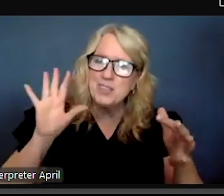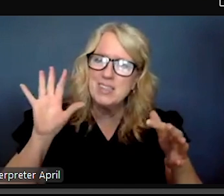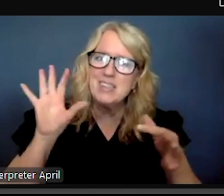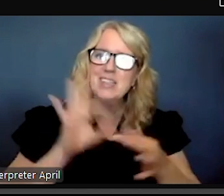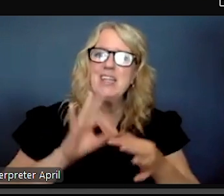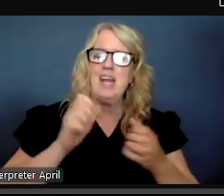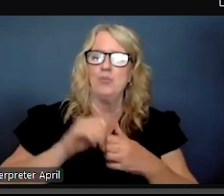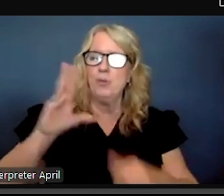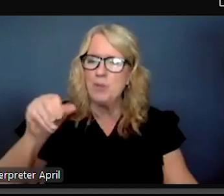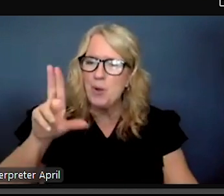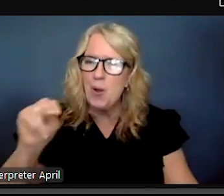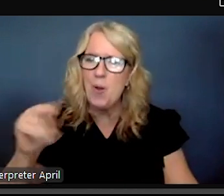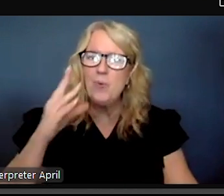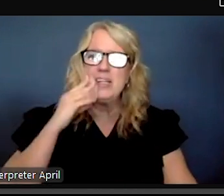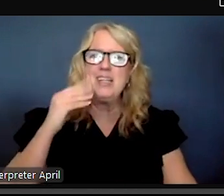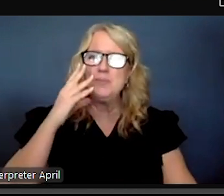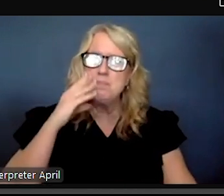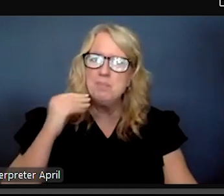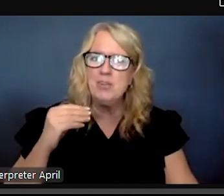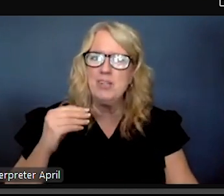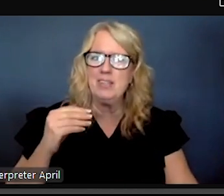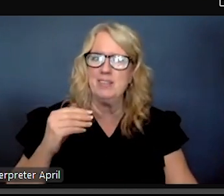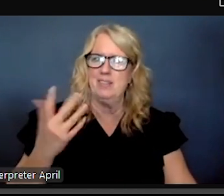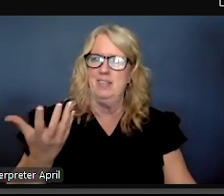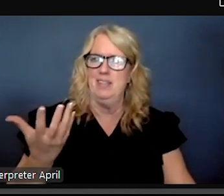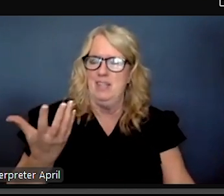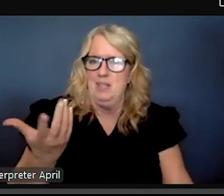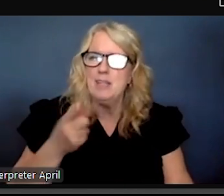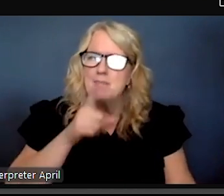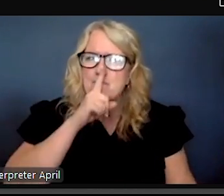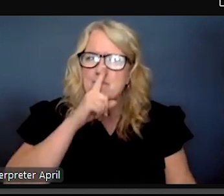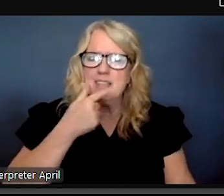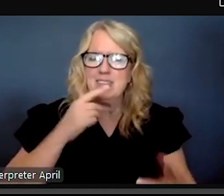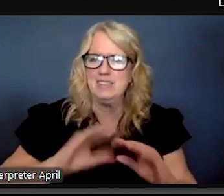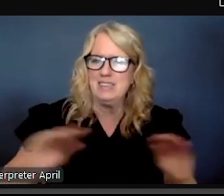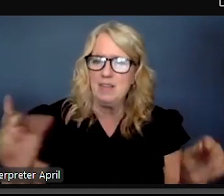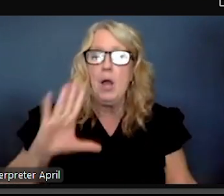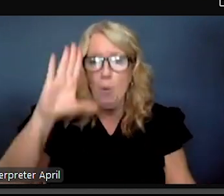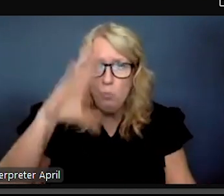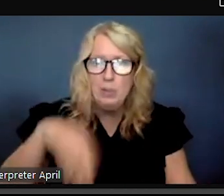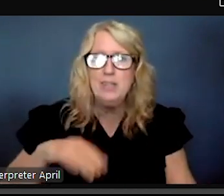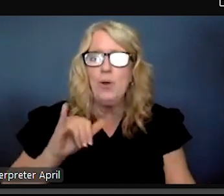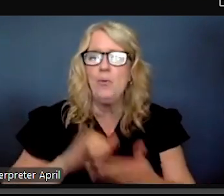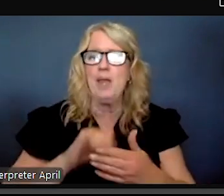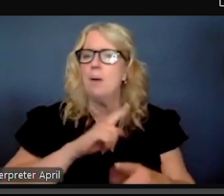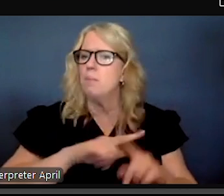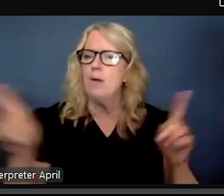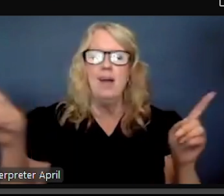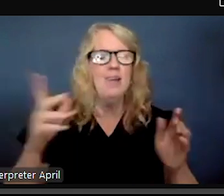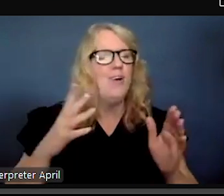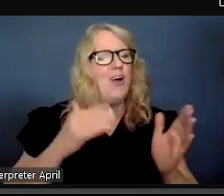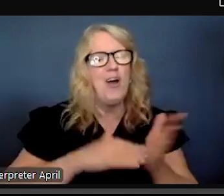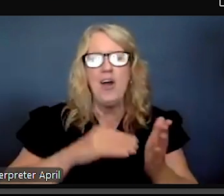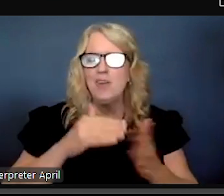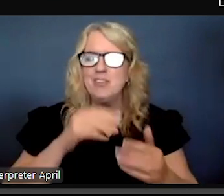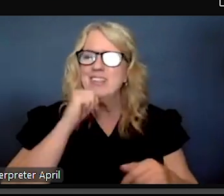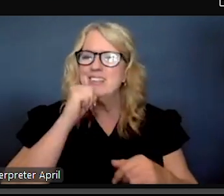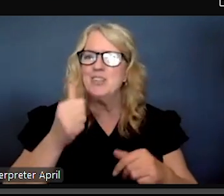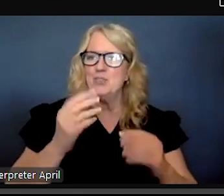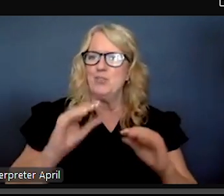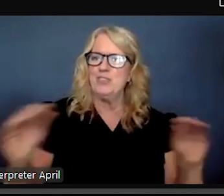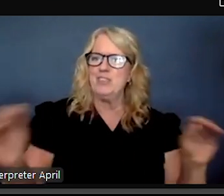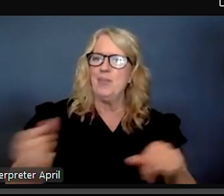had their own experience, which is like barely needs to be said. Like we know that, but too often that's not